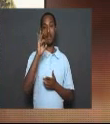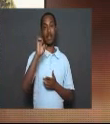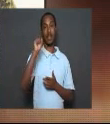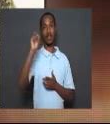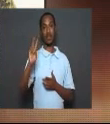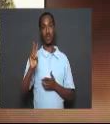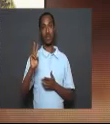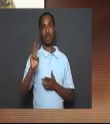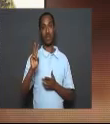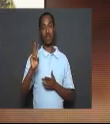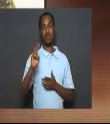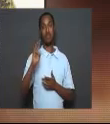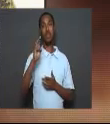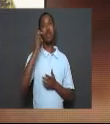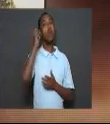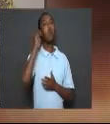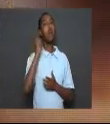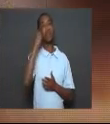its golden appearance.